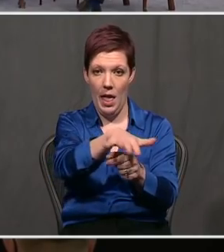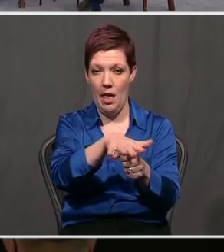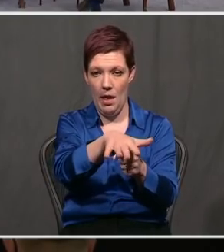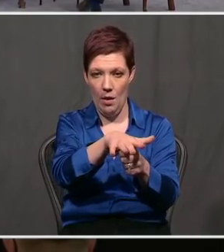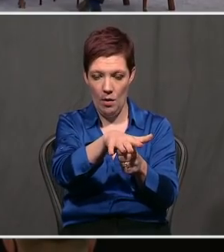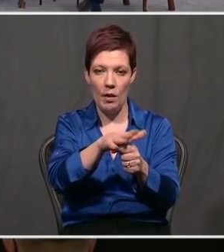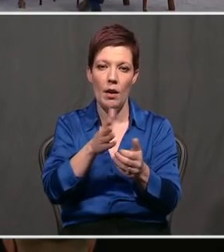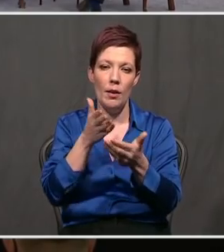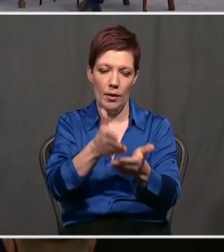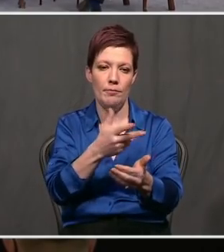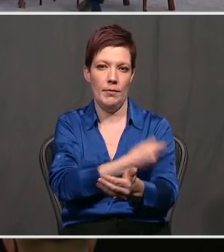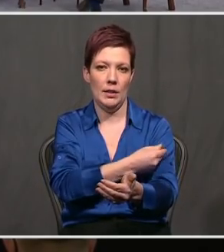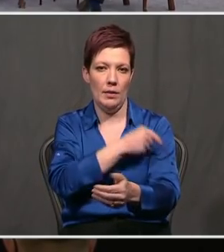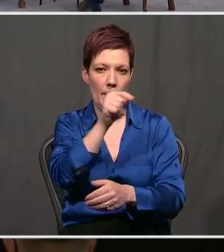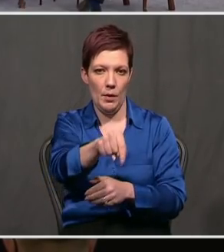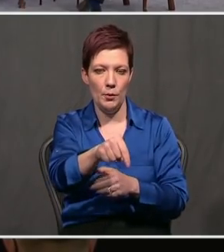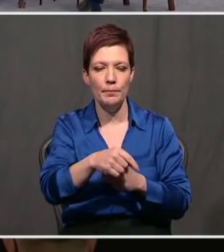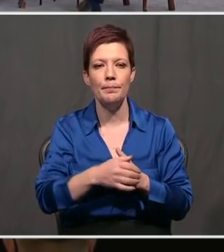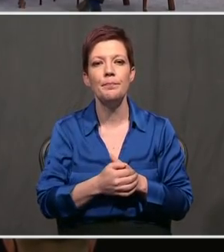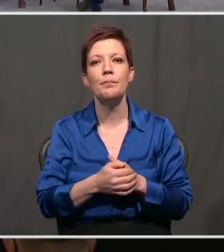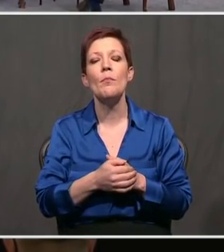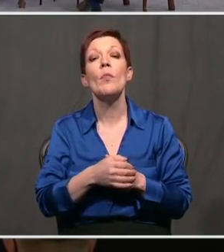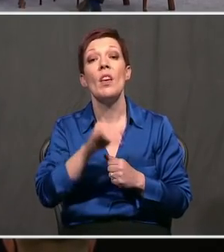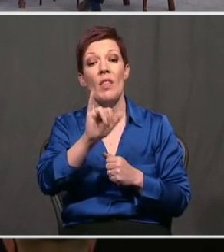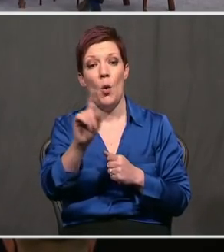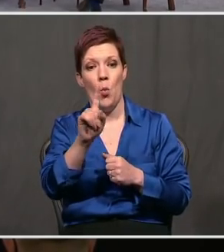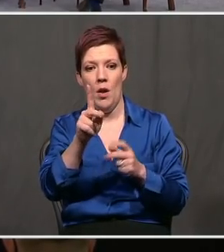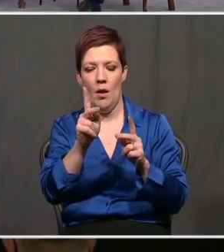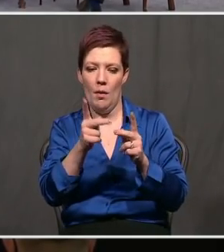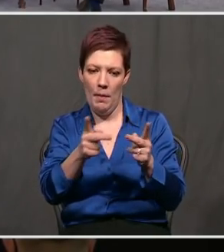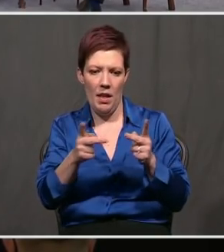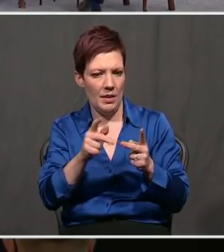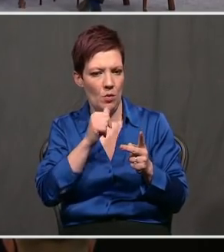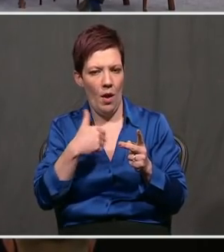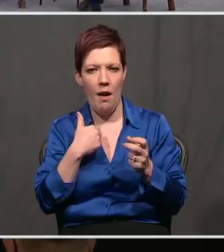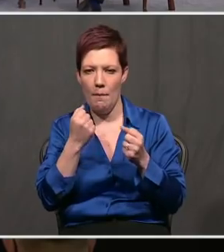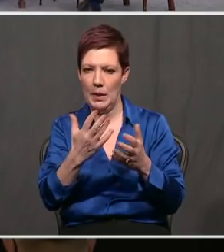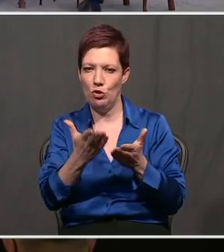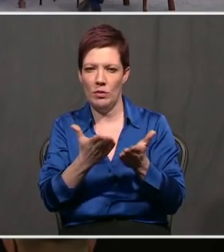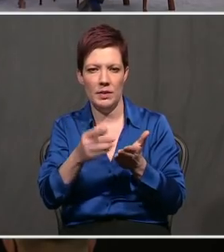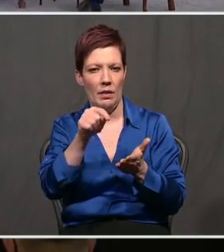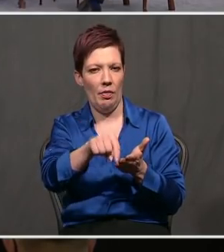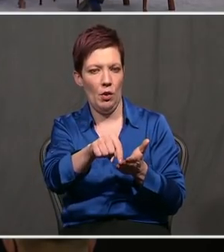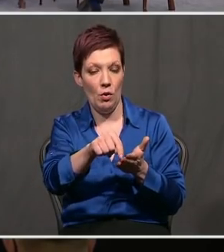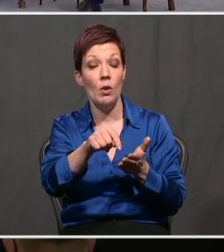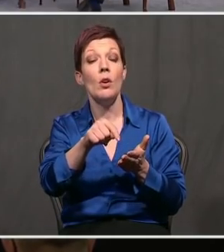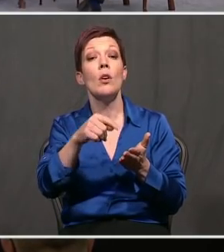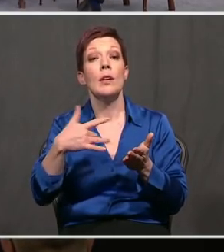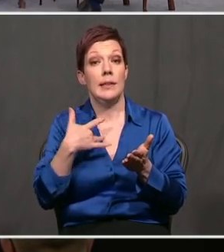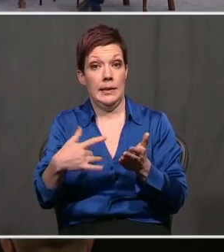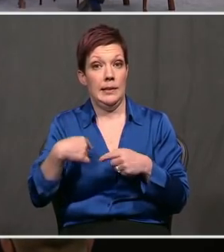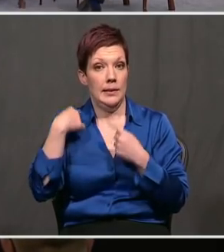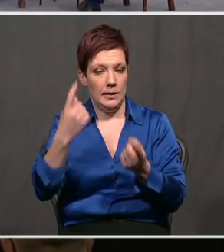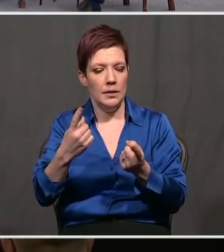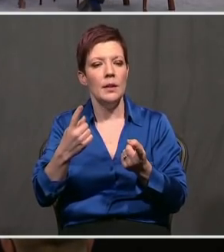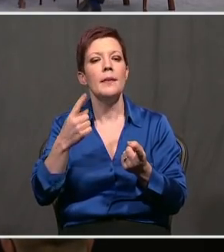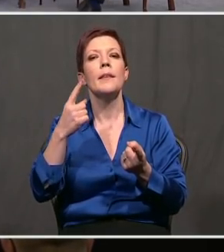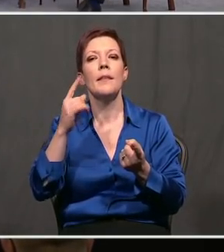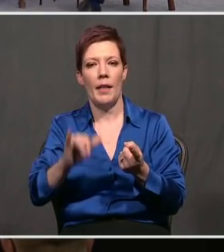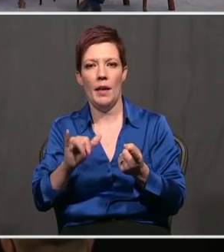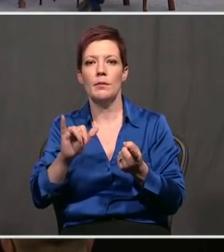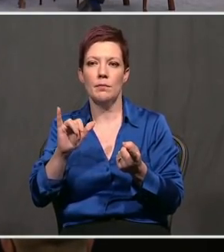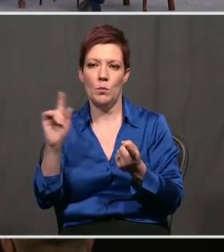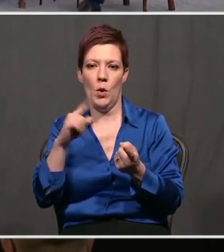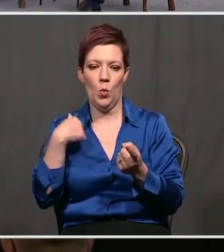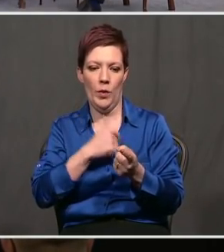later, it's the underserved communities that we really need to do the most outreach to and communication with to build up the confidence in the safety